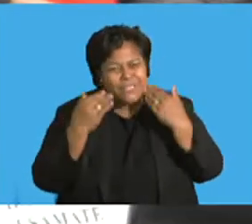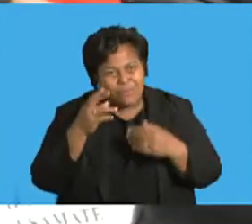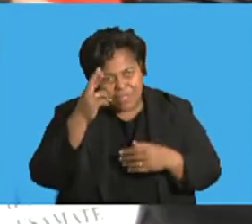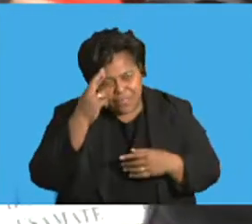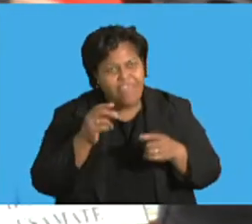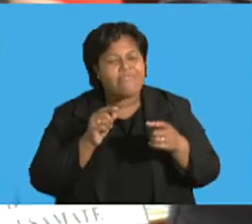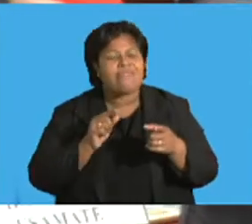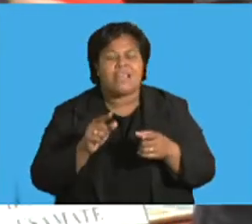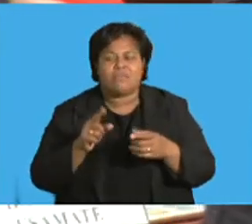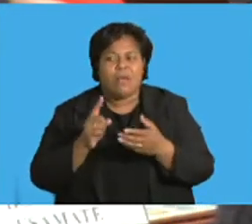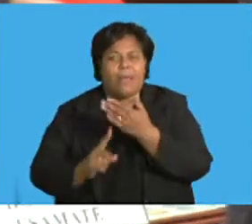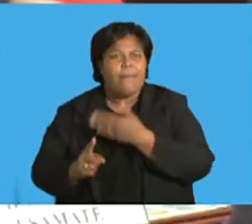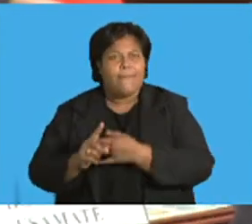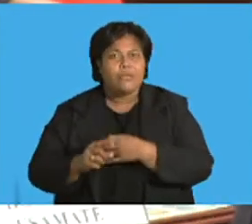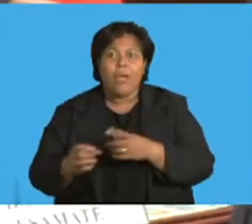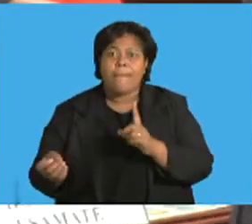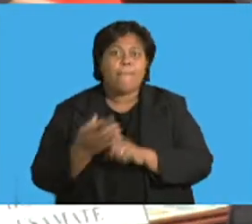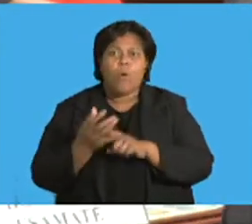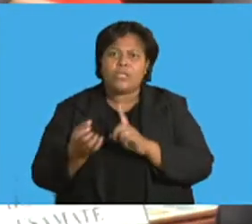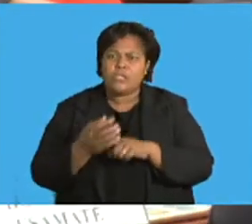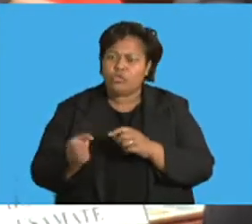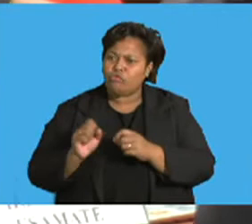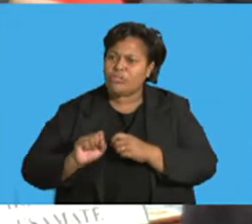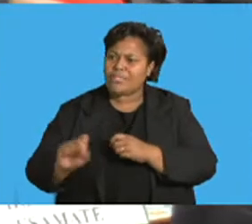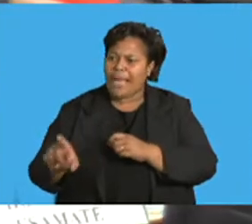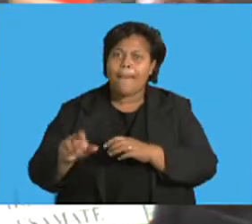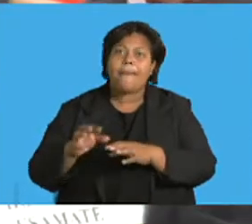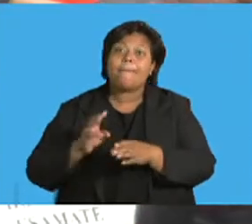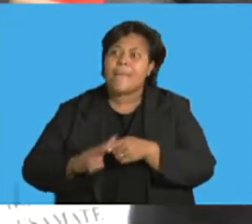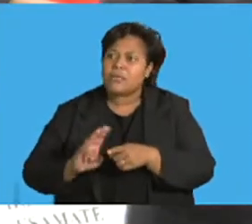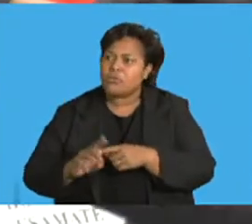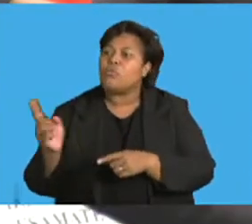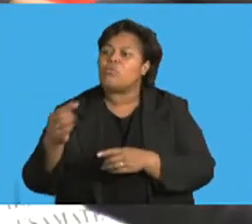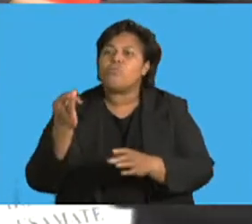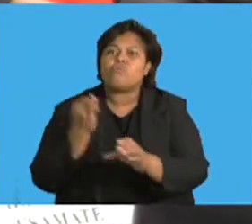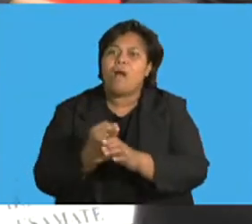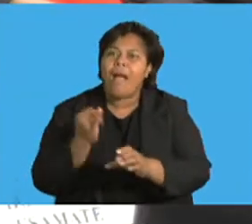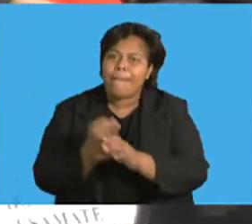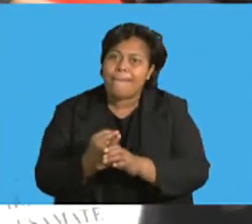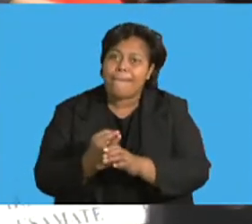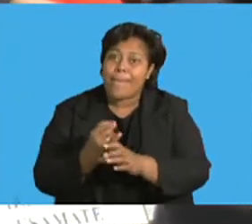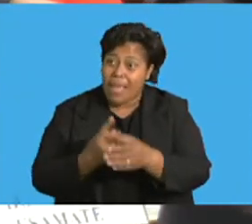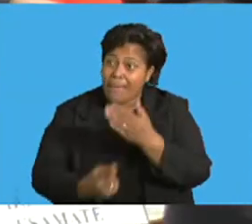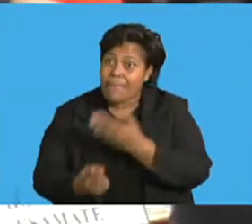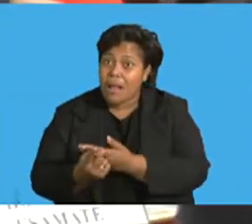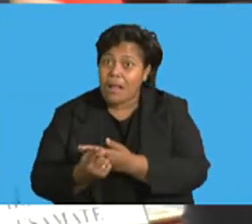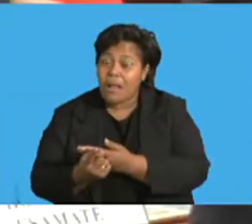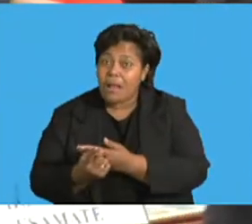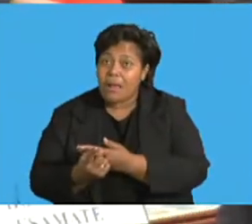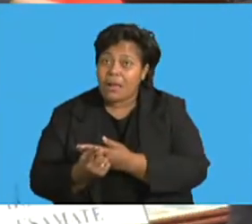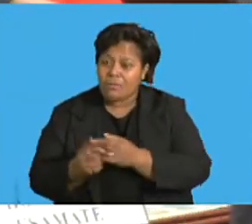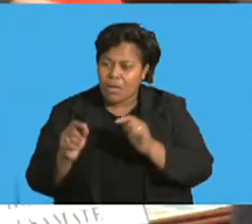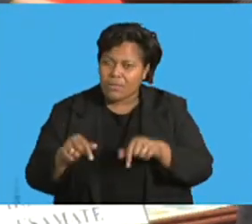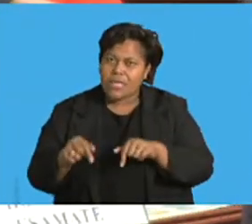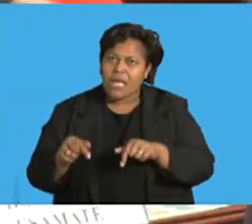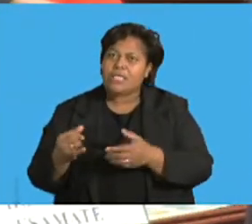was so important to send a message in respect of anybody that violated the very institution of the